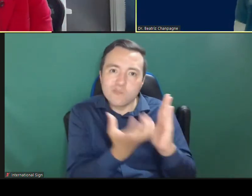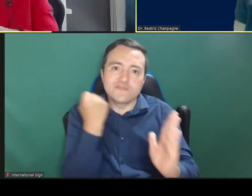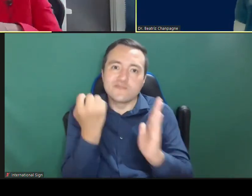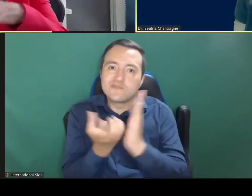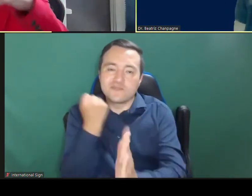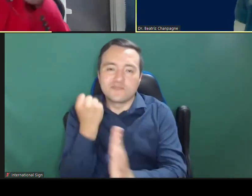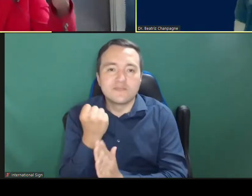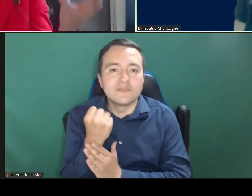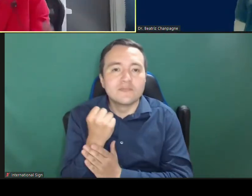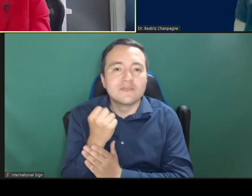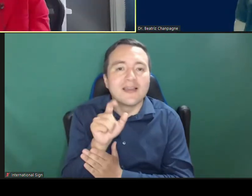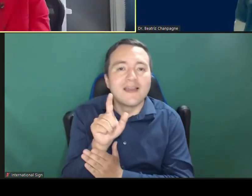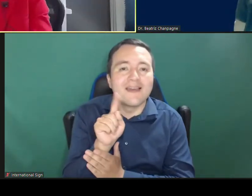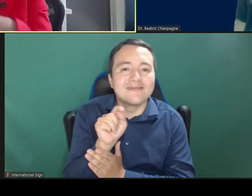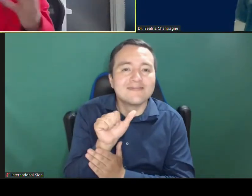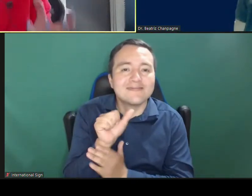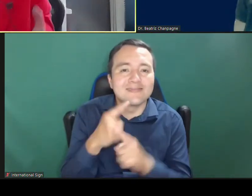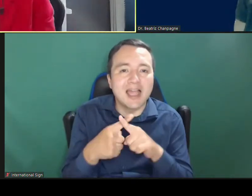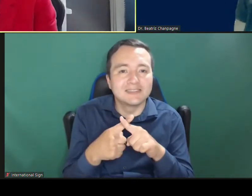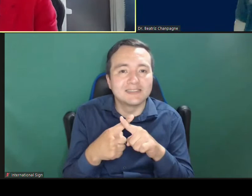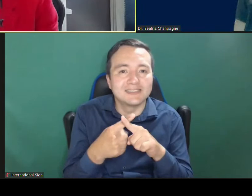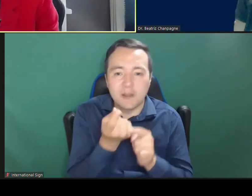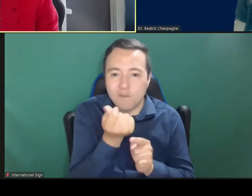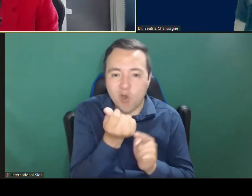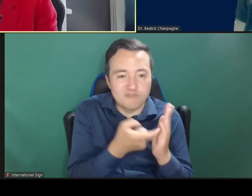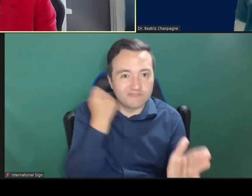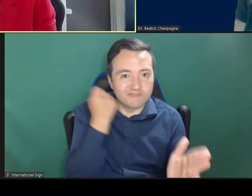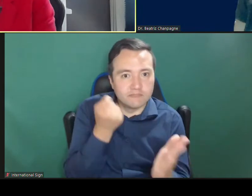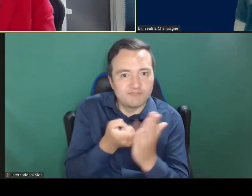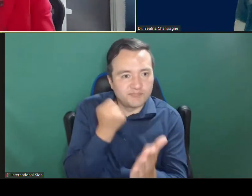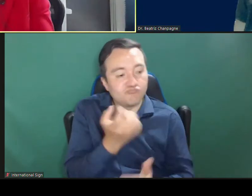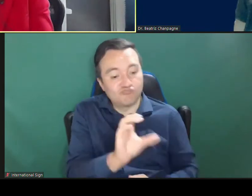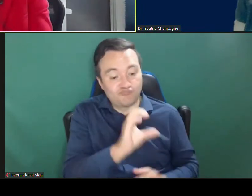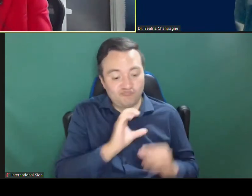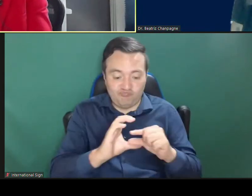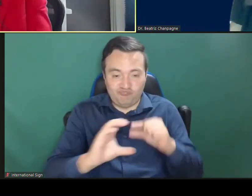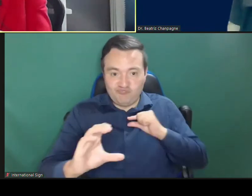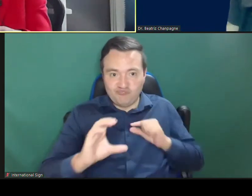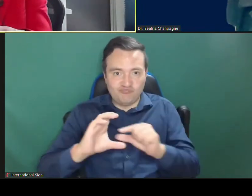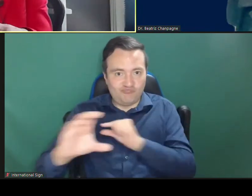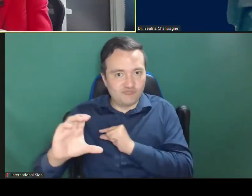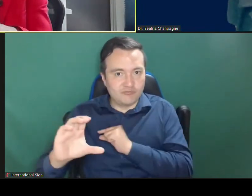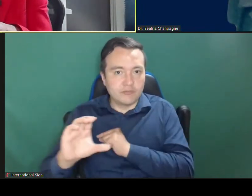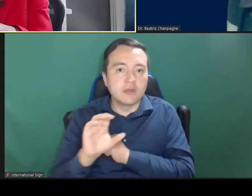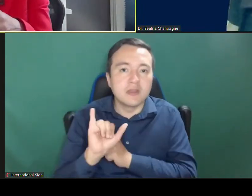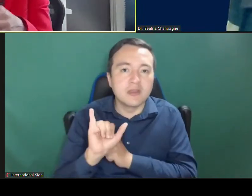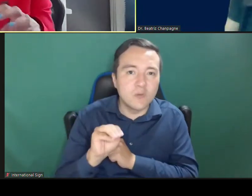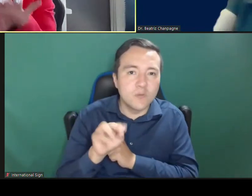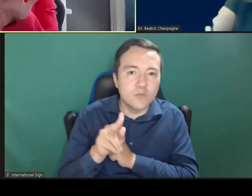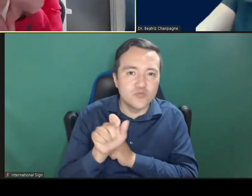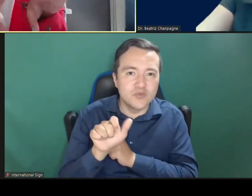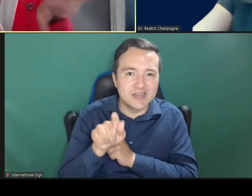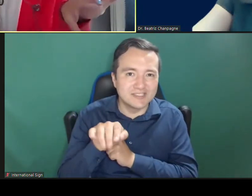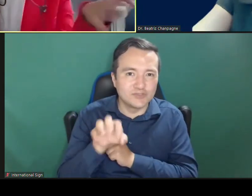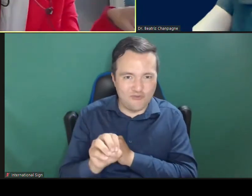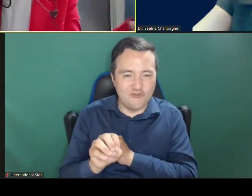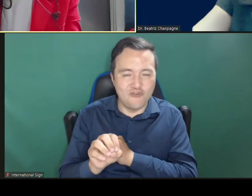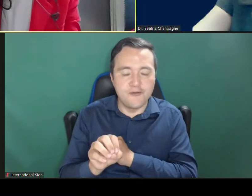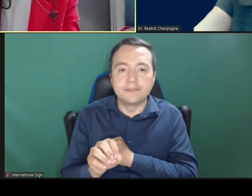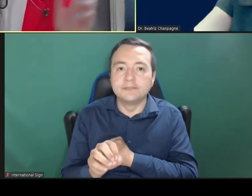taxation. So these are some of the gaps that have to do with the whole holistic approach